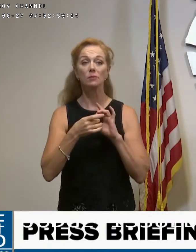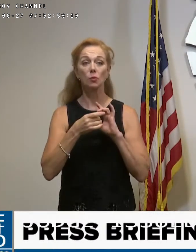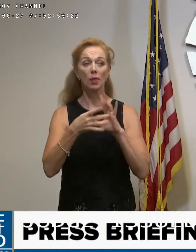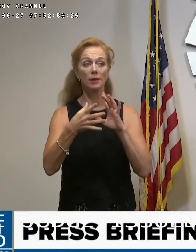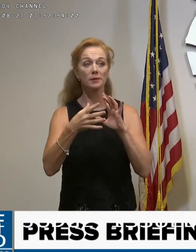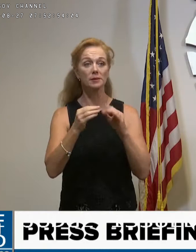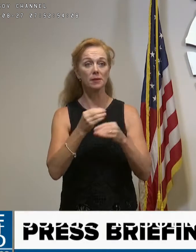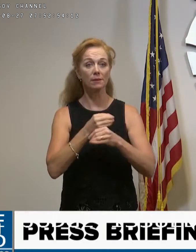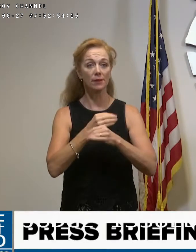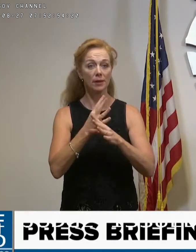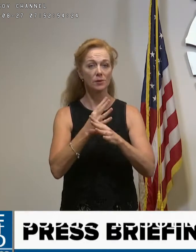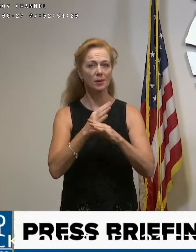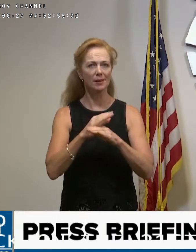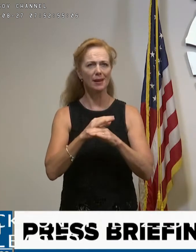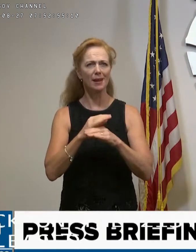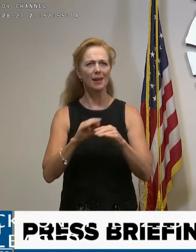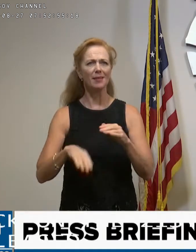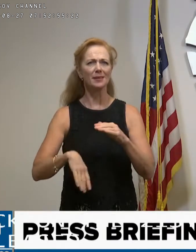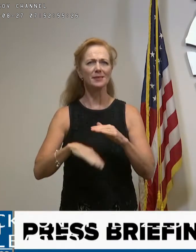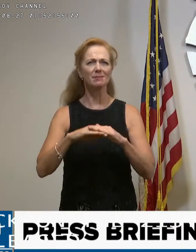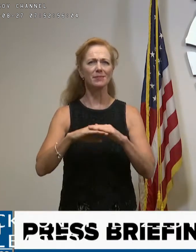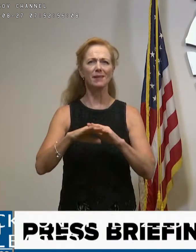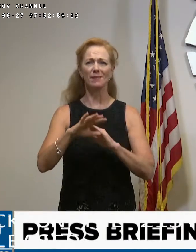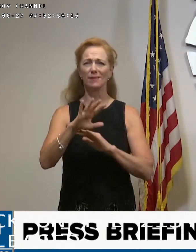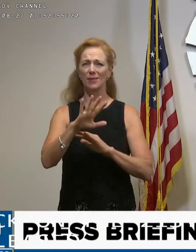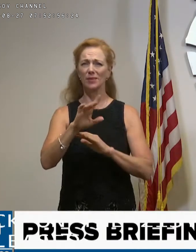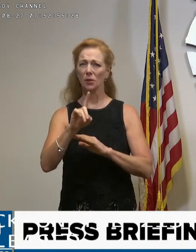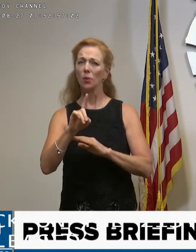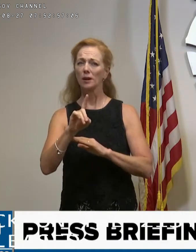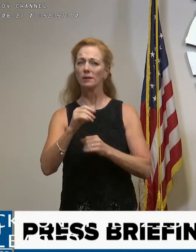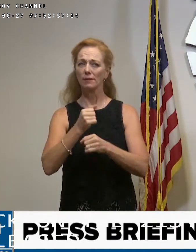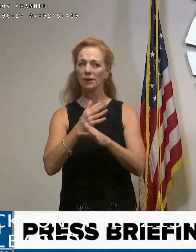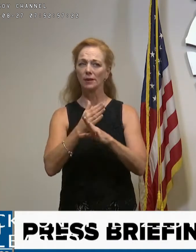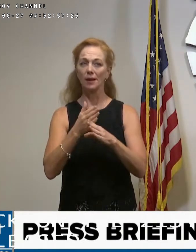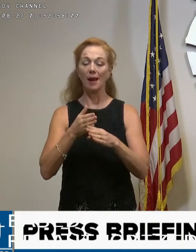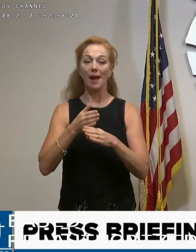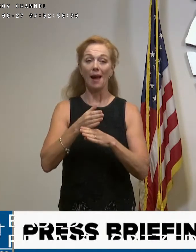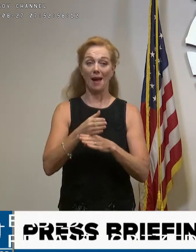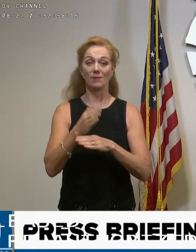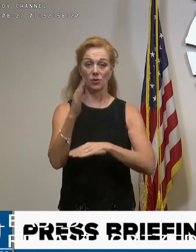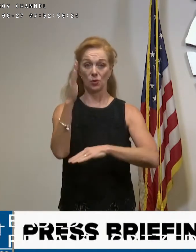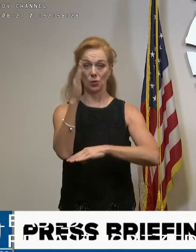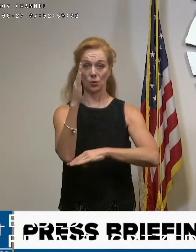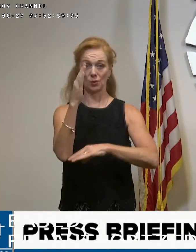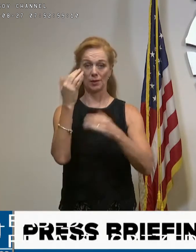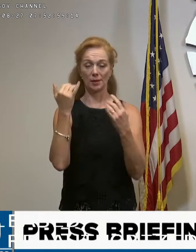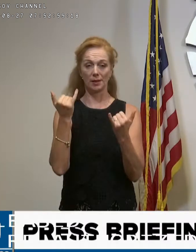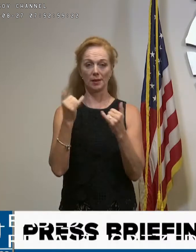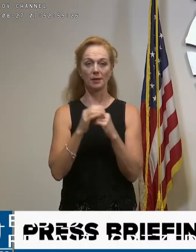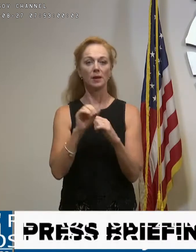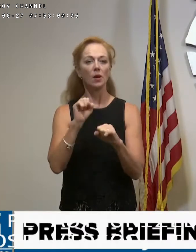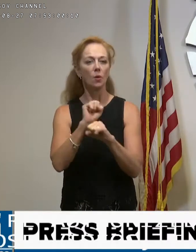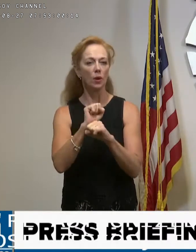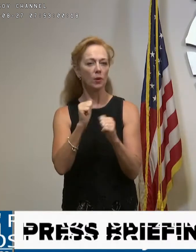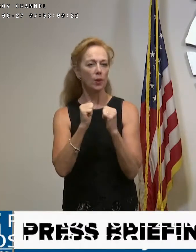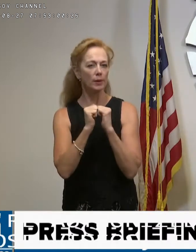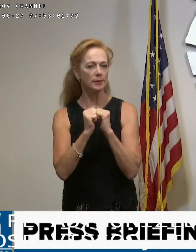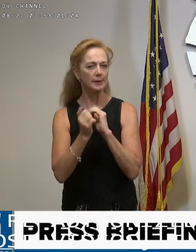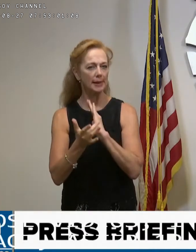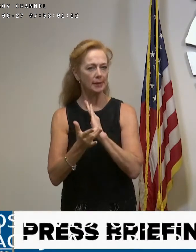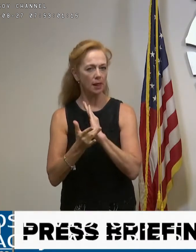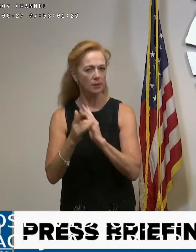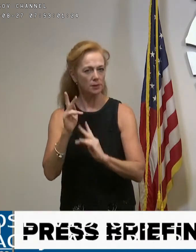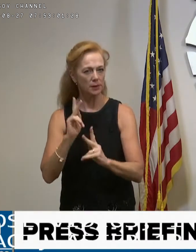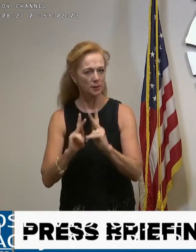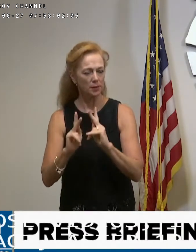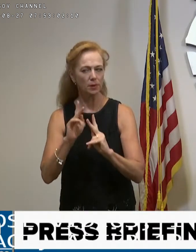those videos in upwards of 50, I think 51 to be exact, after 12 p.m. today. So we're working with our technology